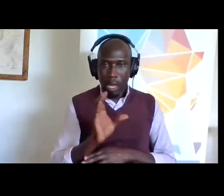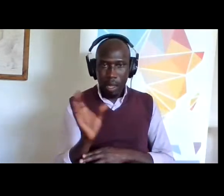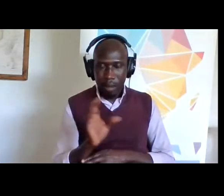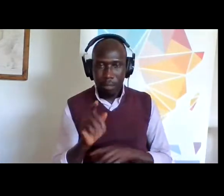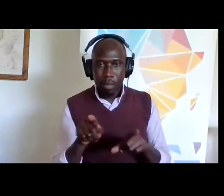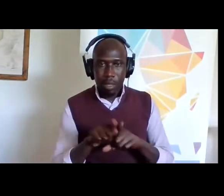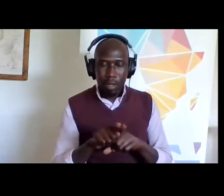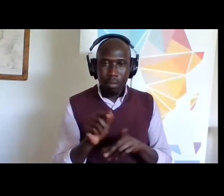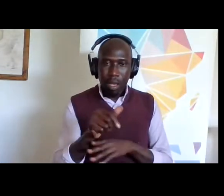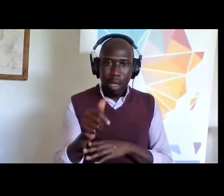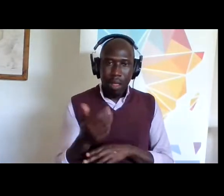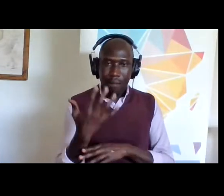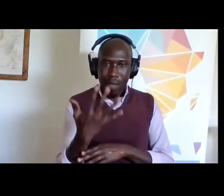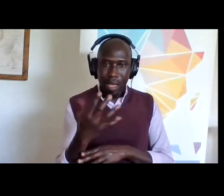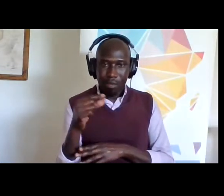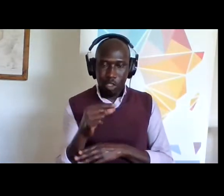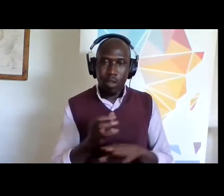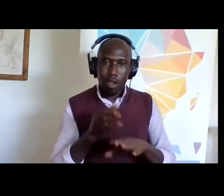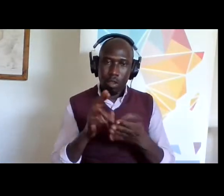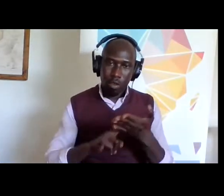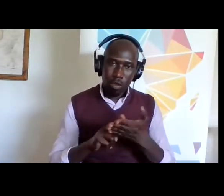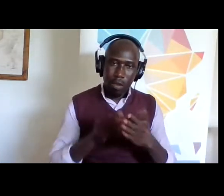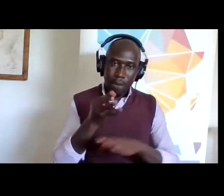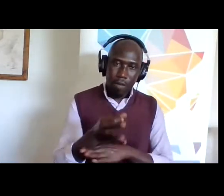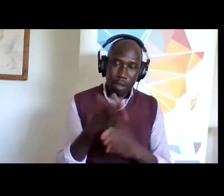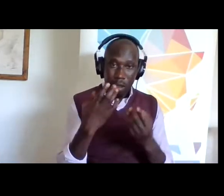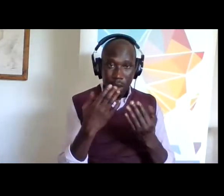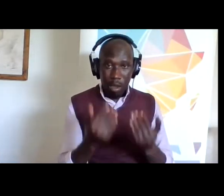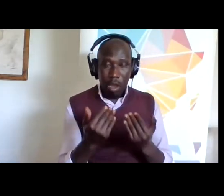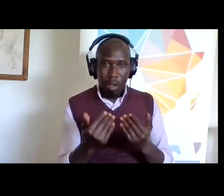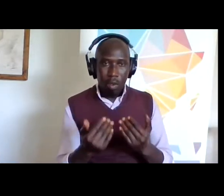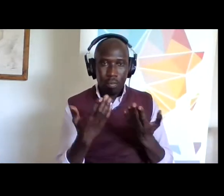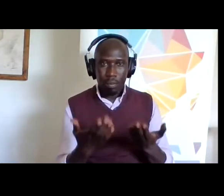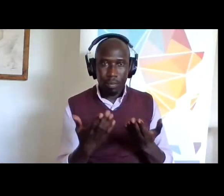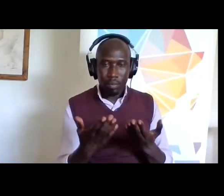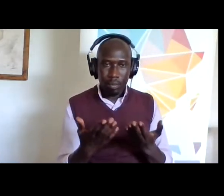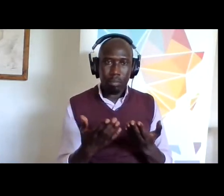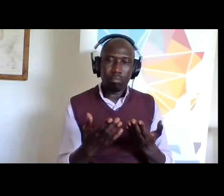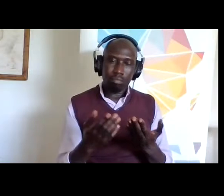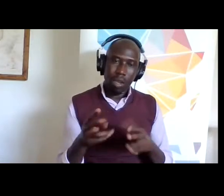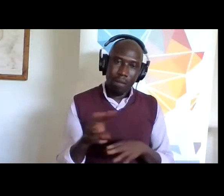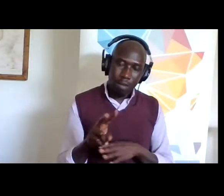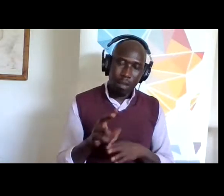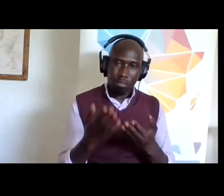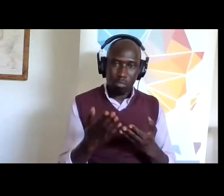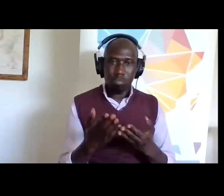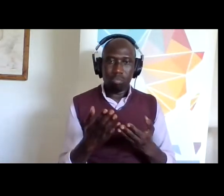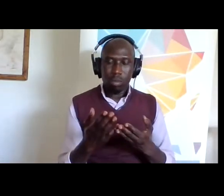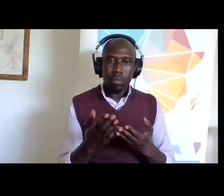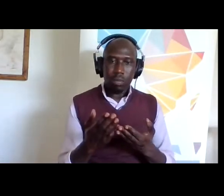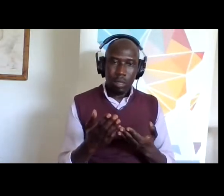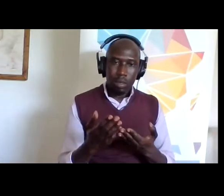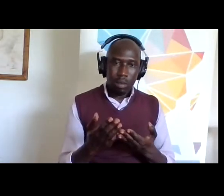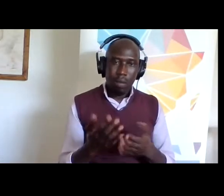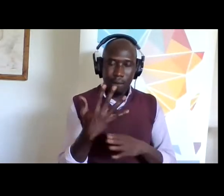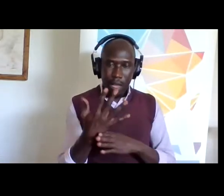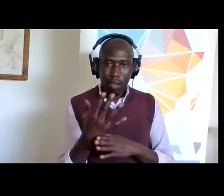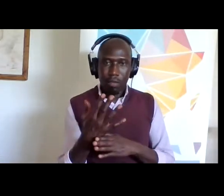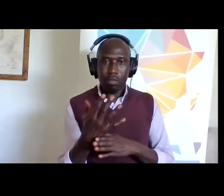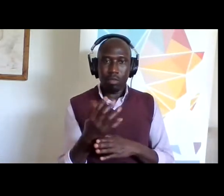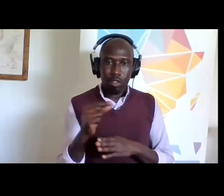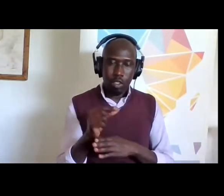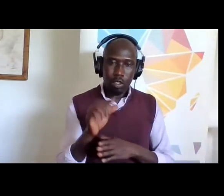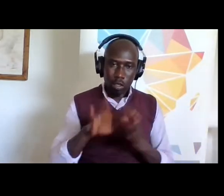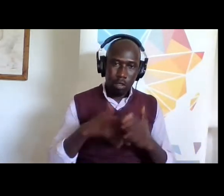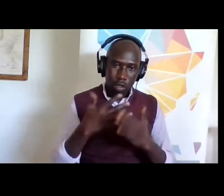about rolling 5G out in the future. At this time, it's kind of rollouts and actual implementations of 5G networks are